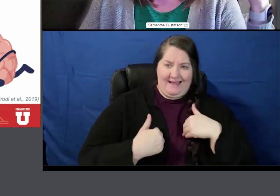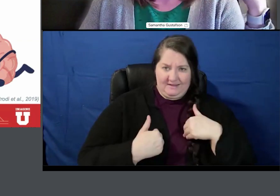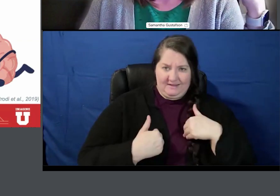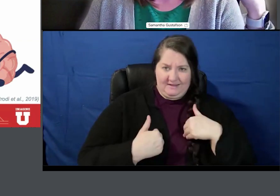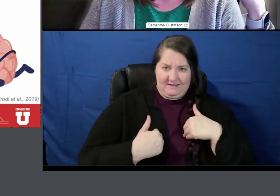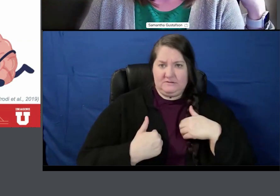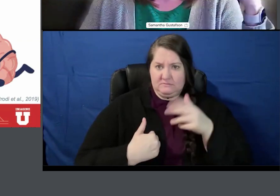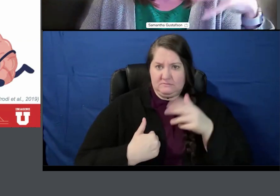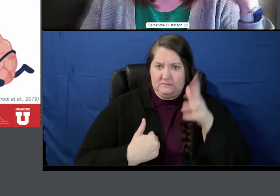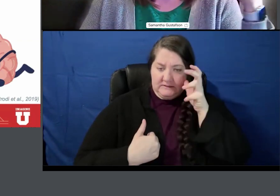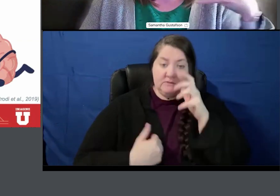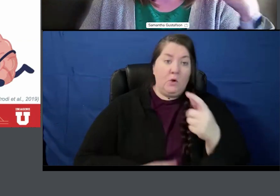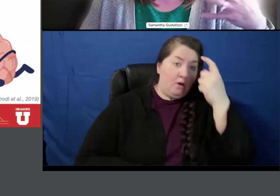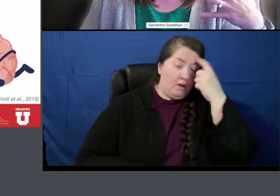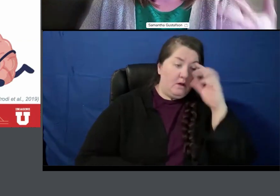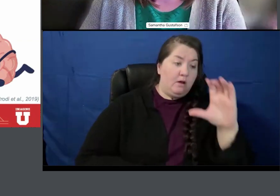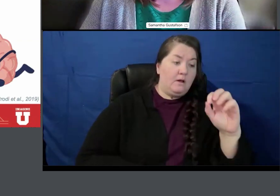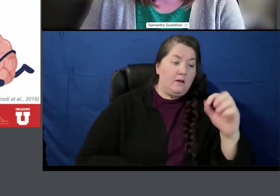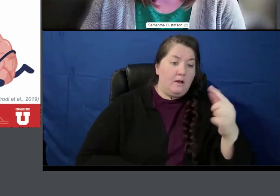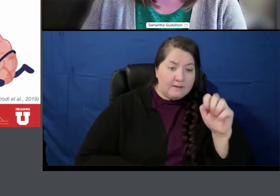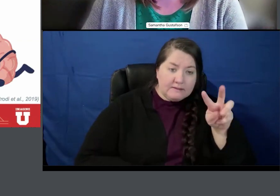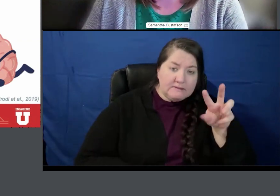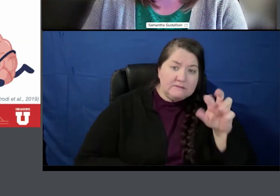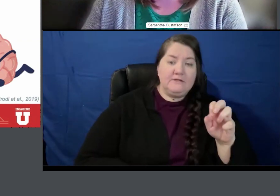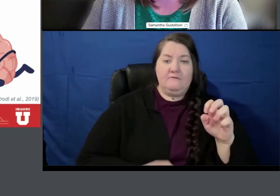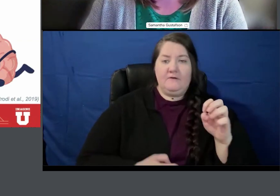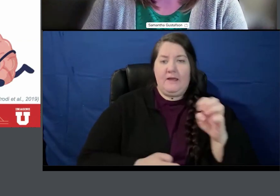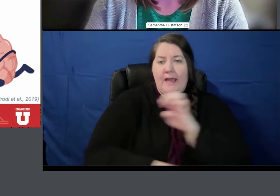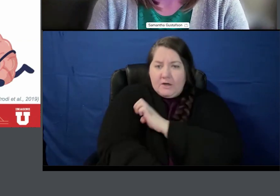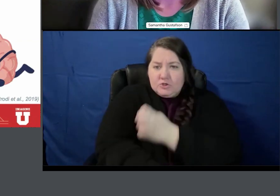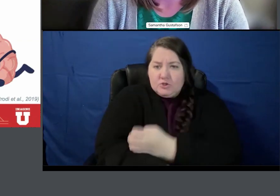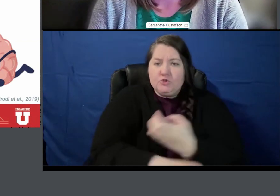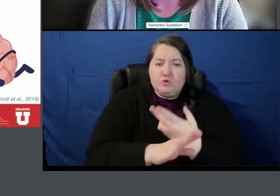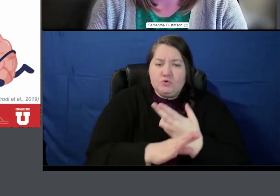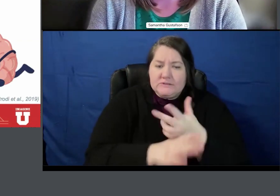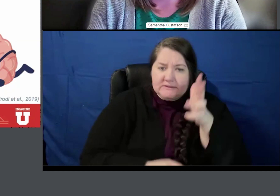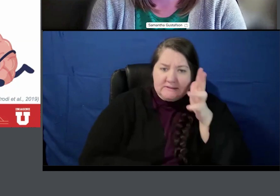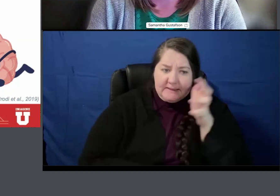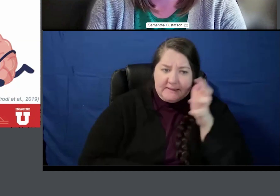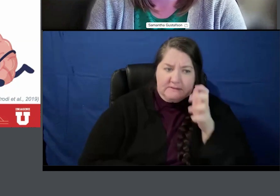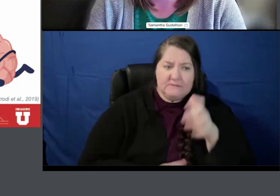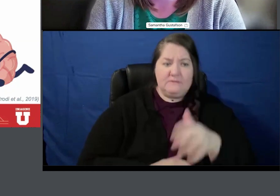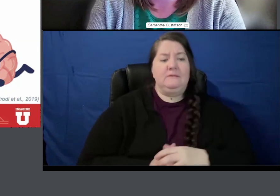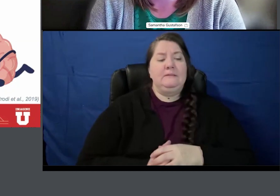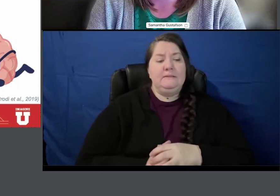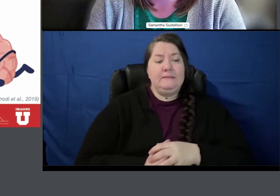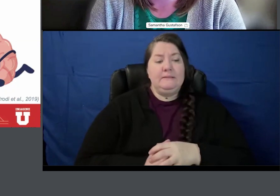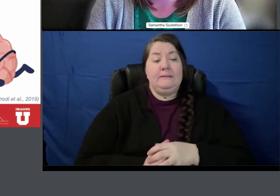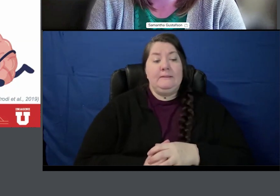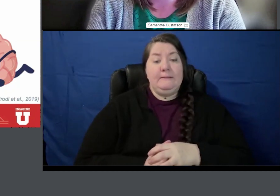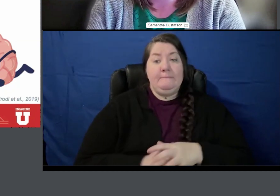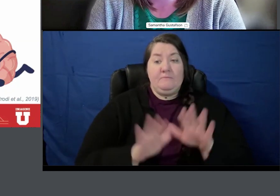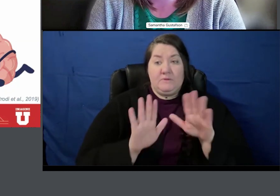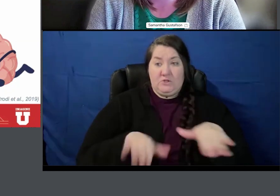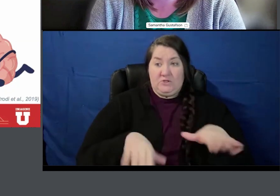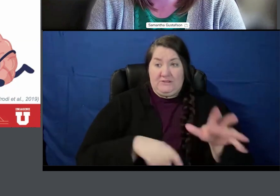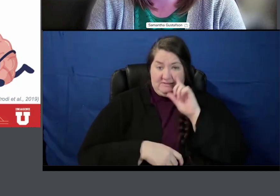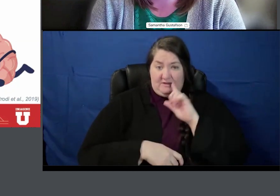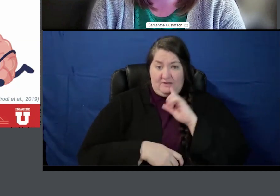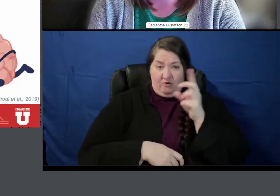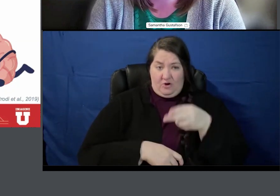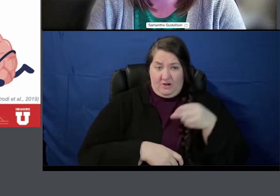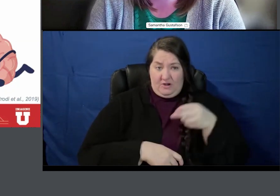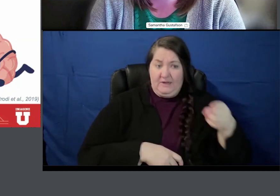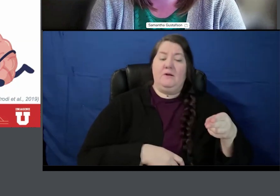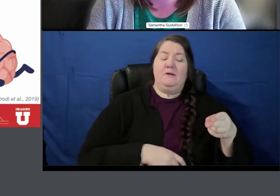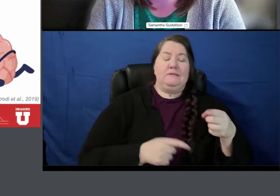cognitive energy that you're using to try to listen. And we know that children who are deaf and hard of hearing